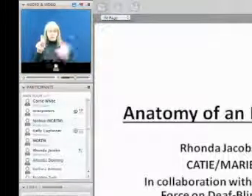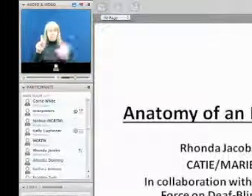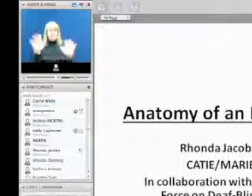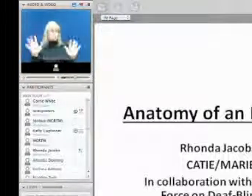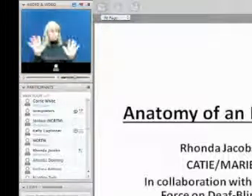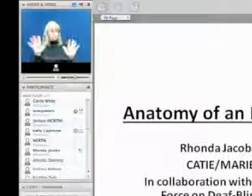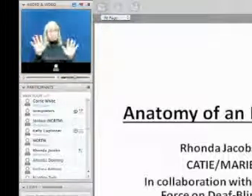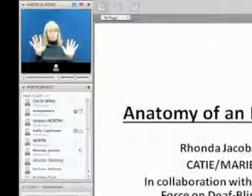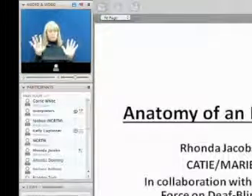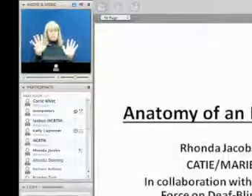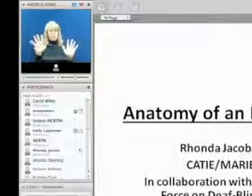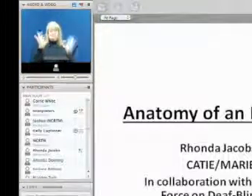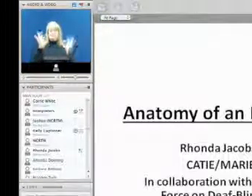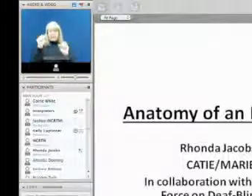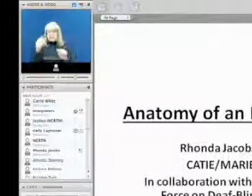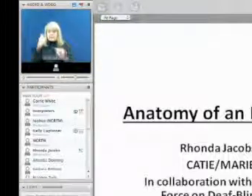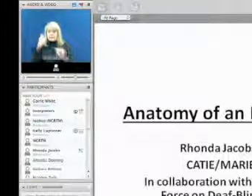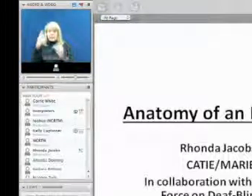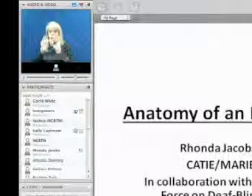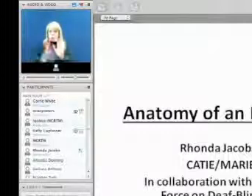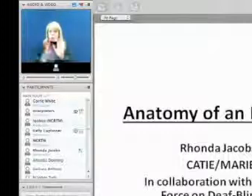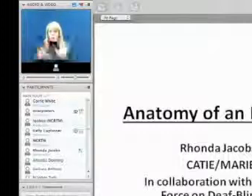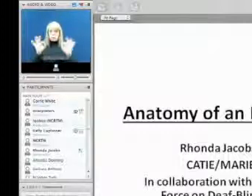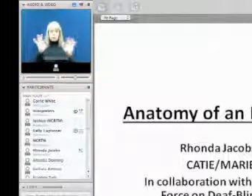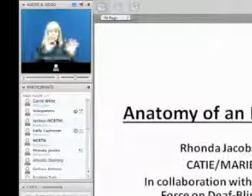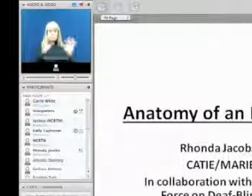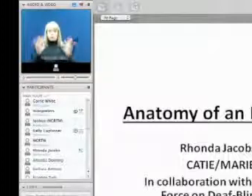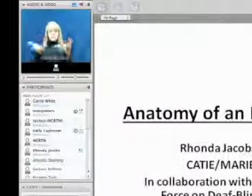and see the interpreter okay.